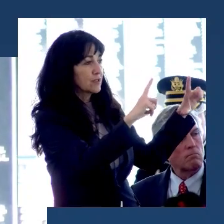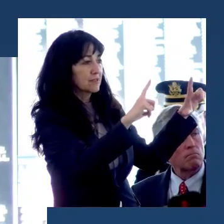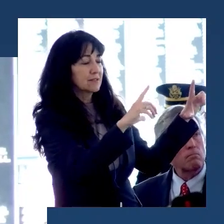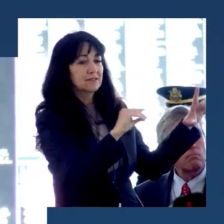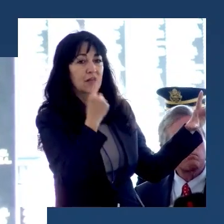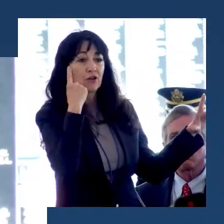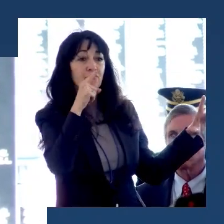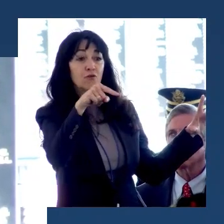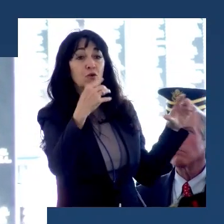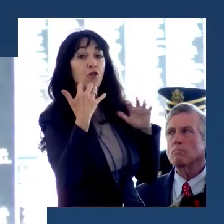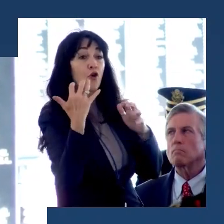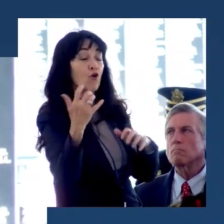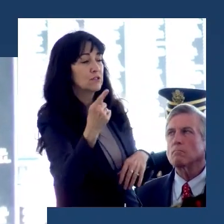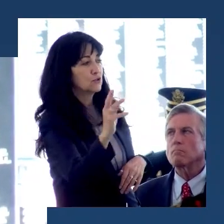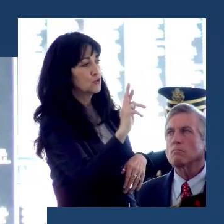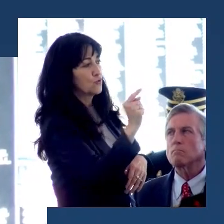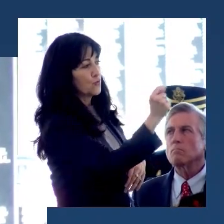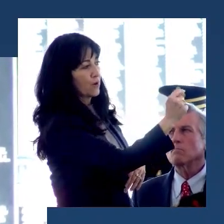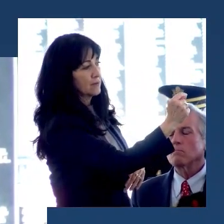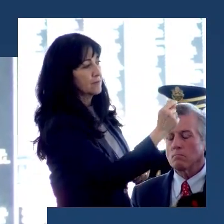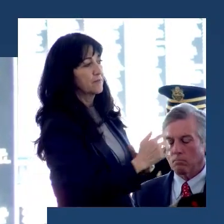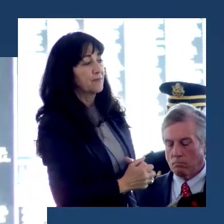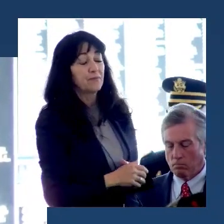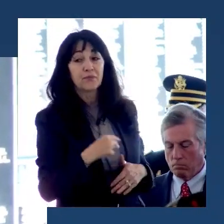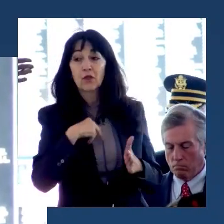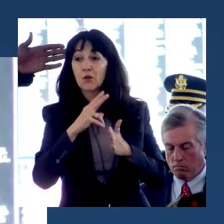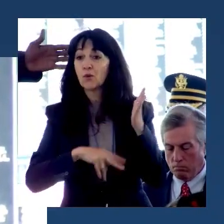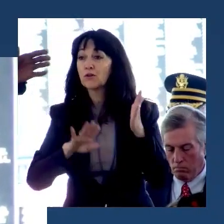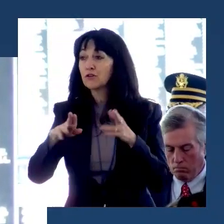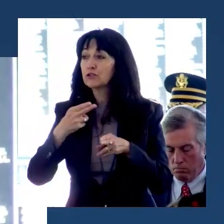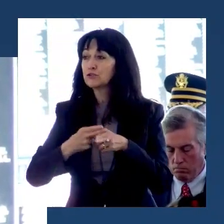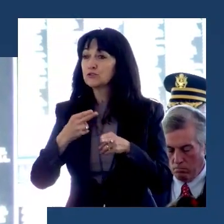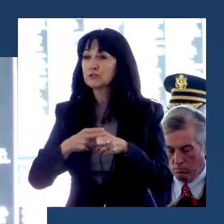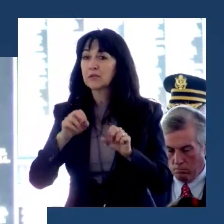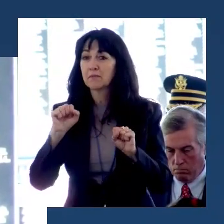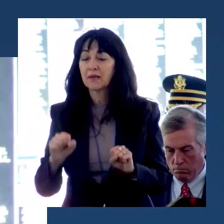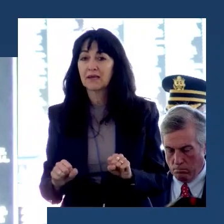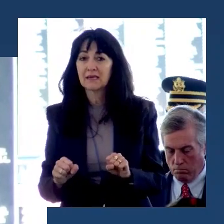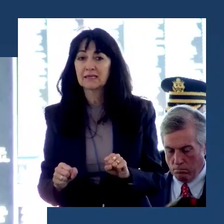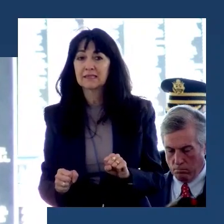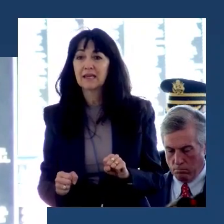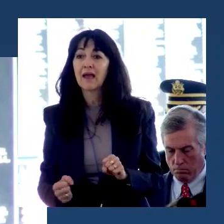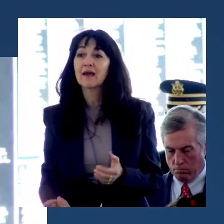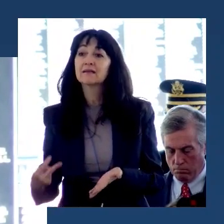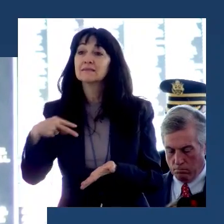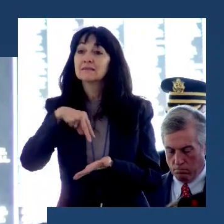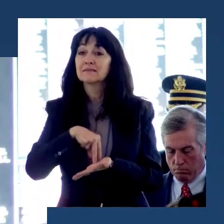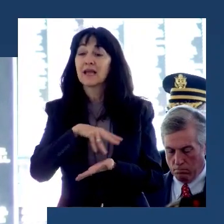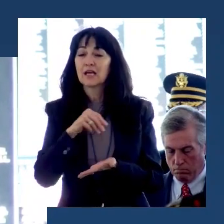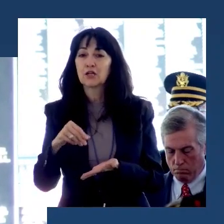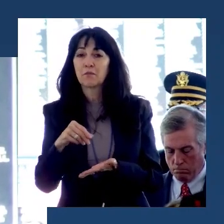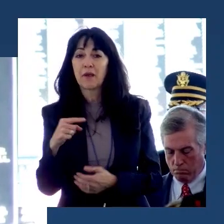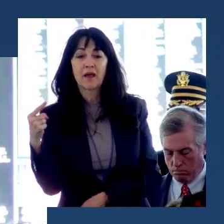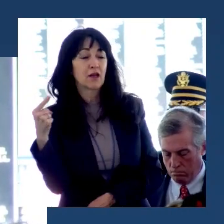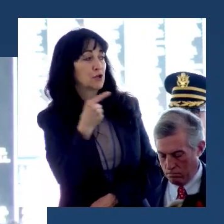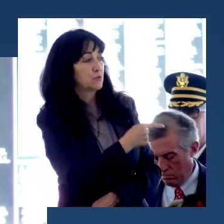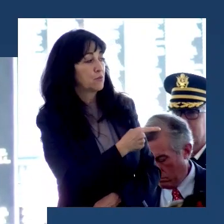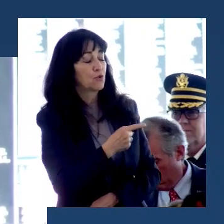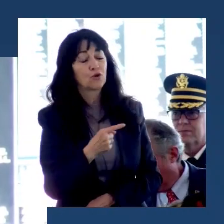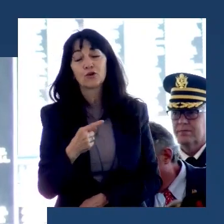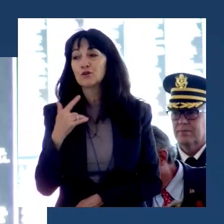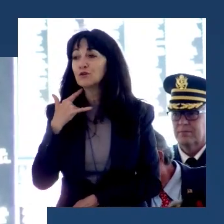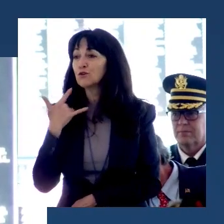right. So as I read your name, stand up and point to the left. Gold